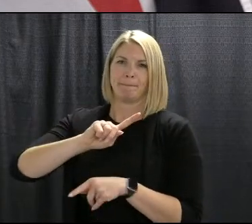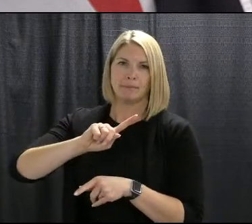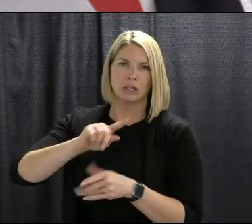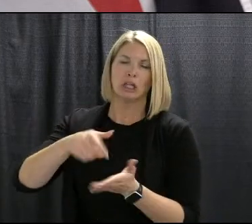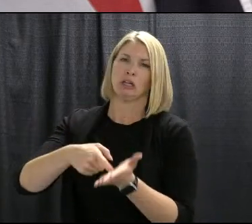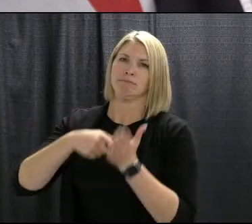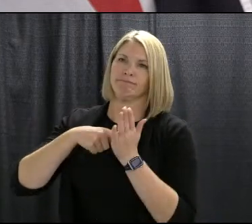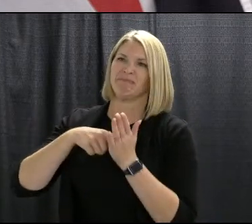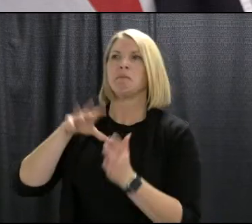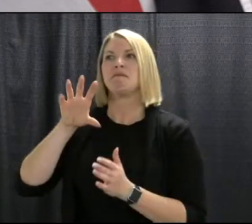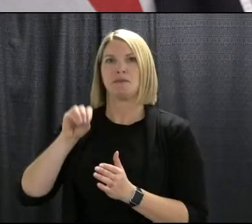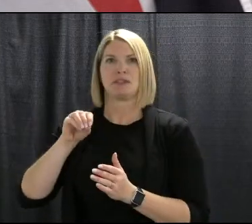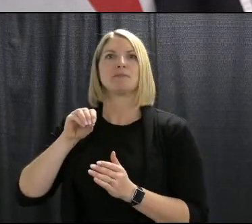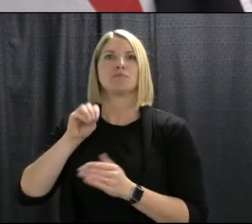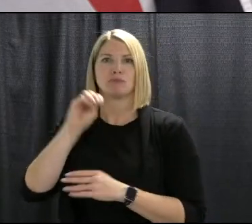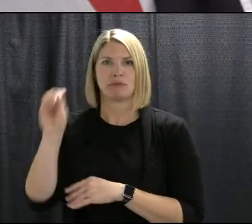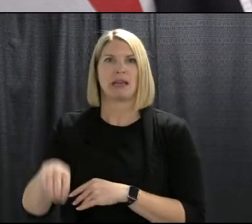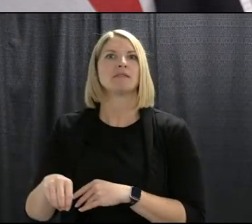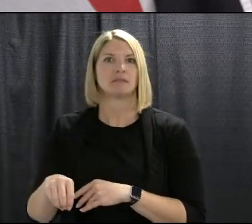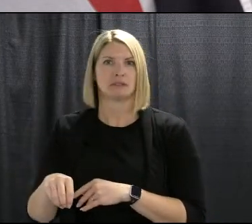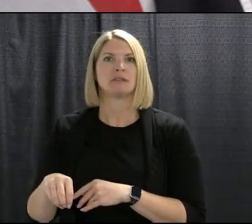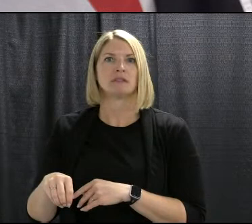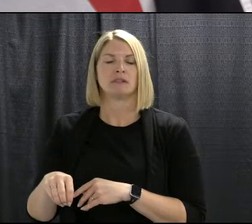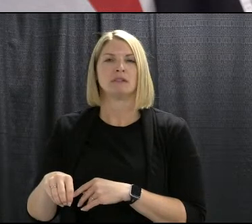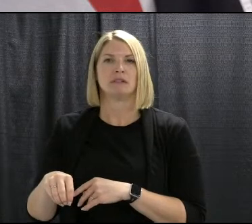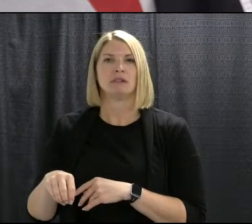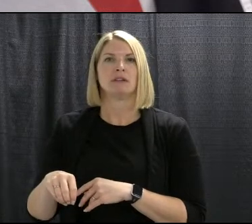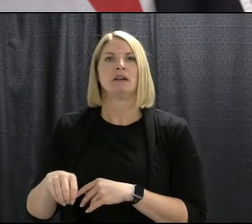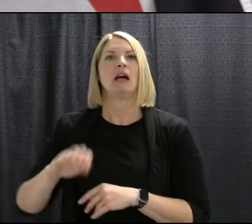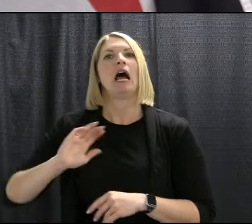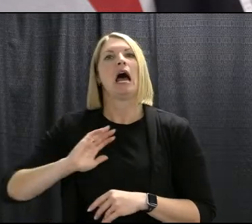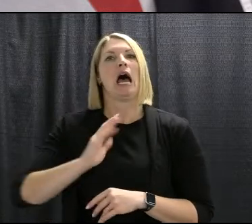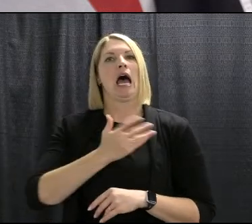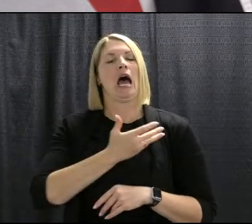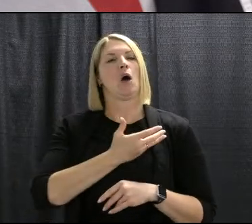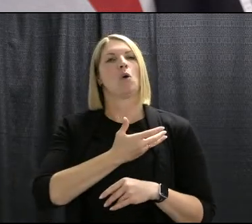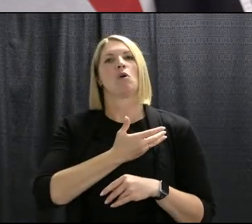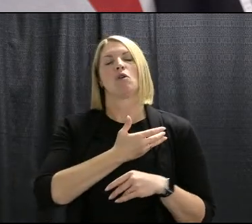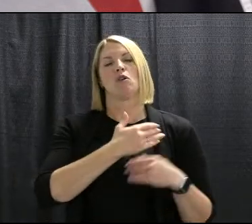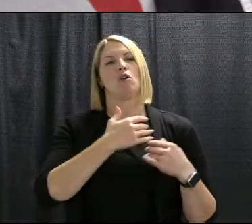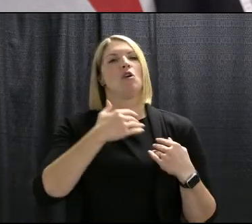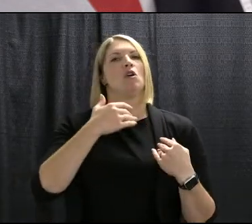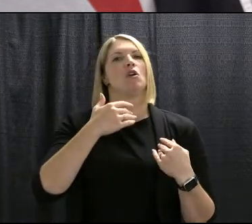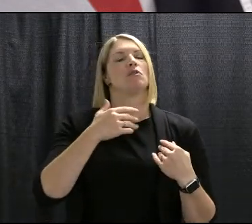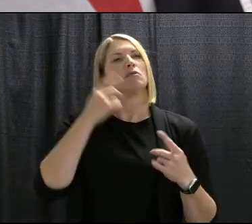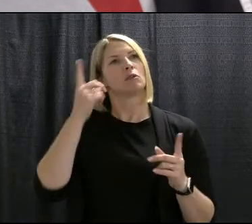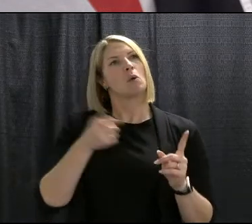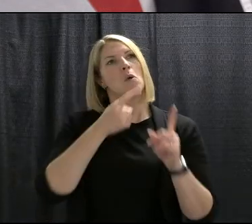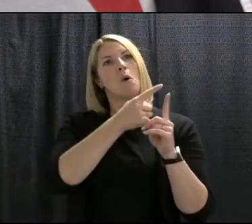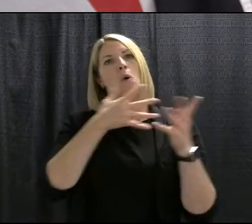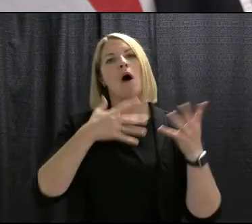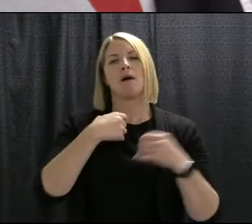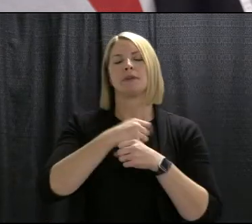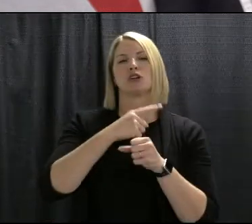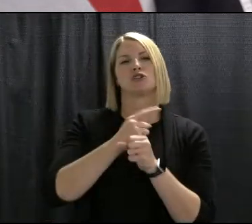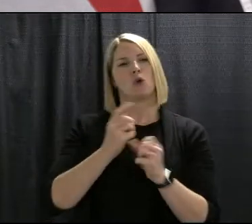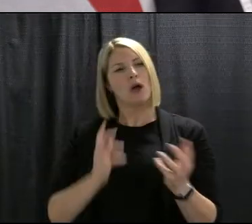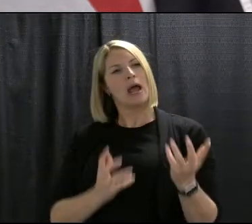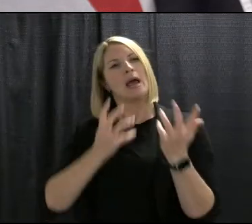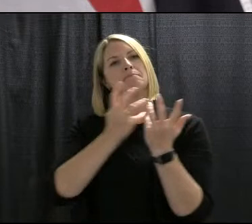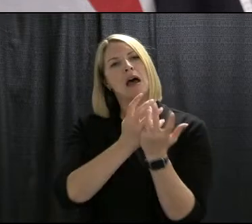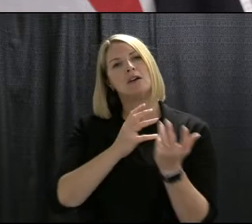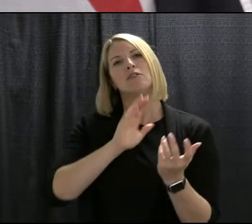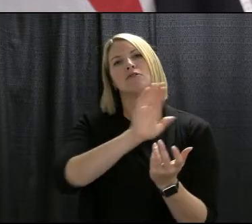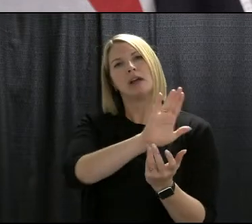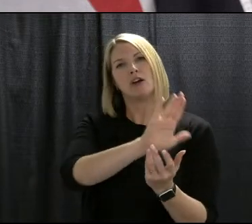as the minister has outlined as flexible work arrangements, family responsibility leave, compassionate care leave, to name